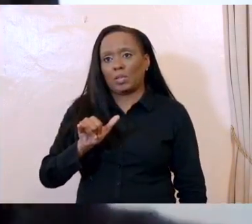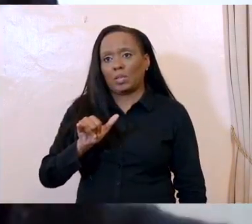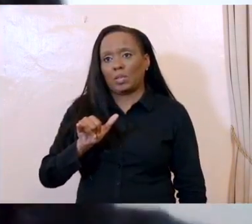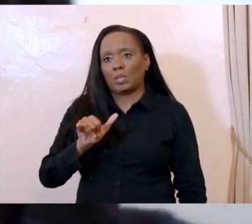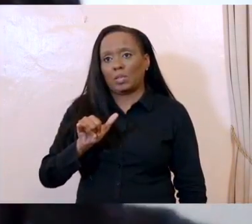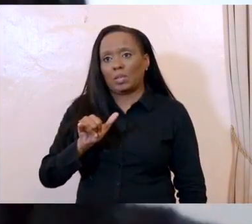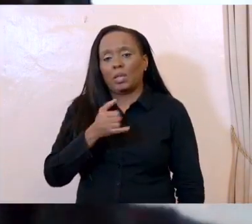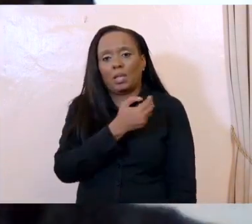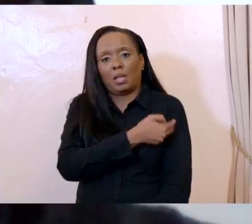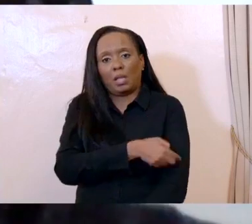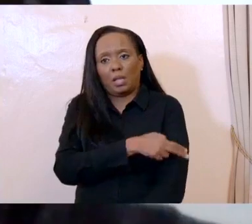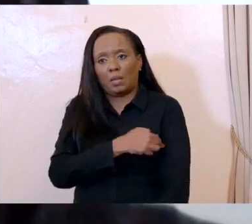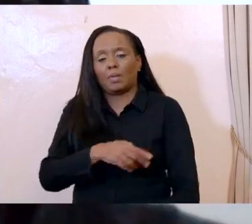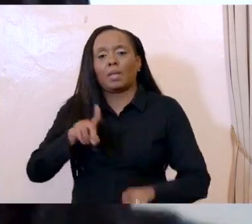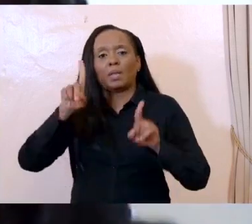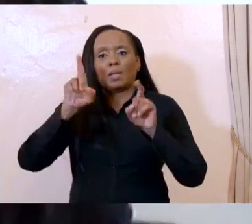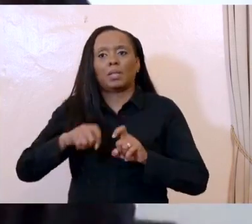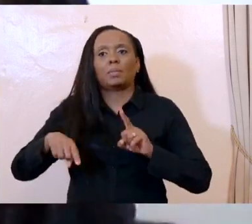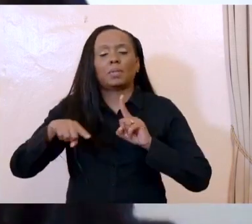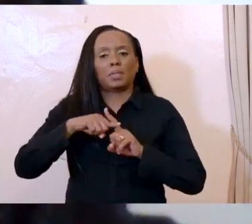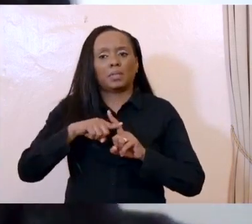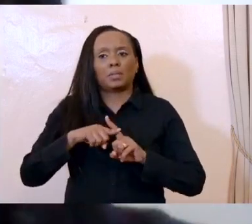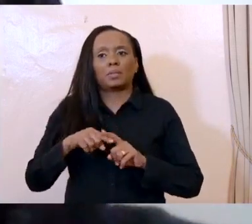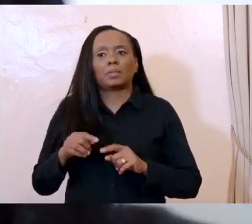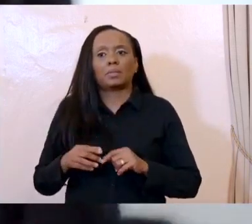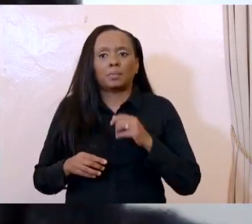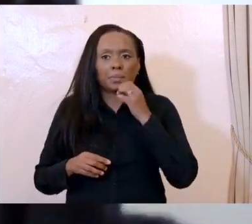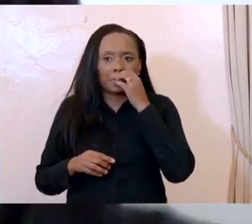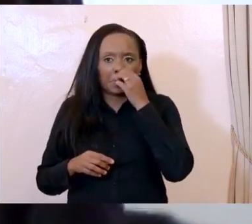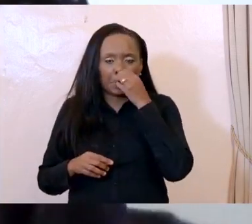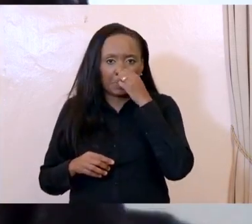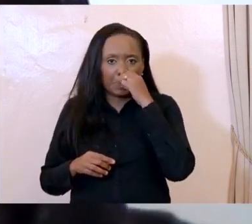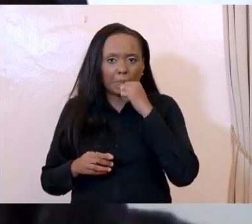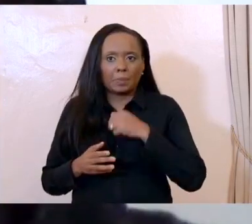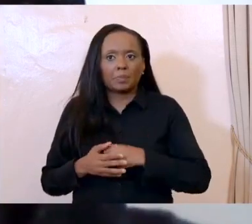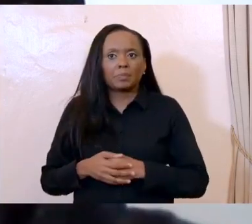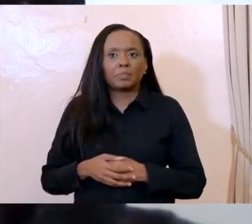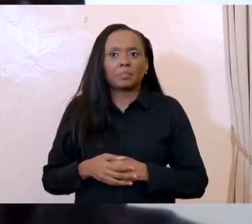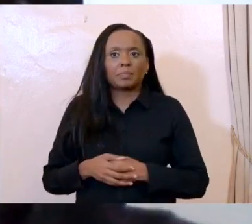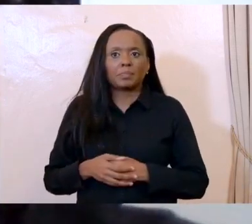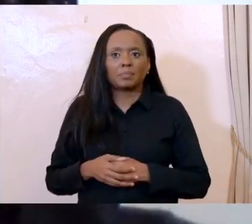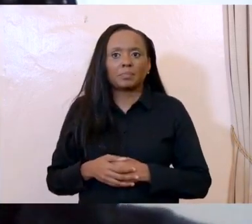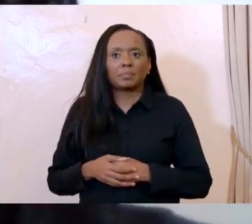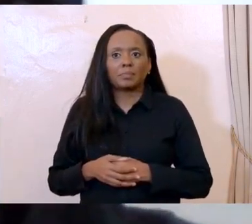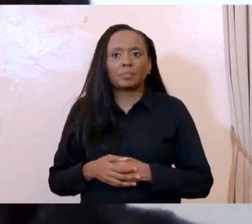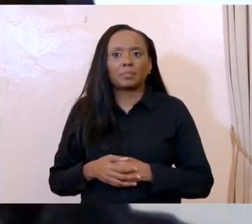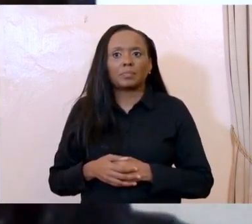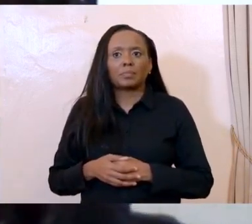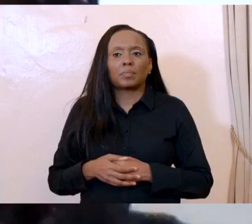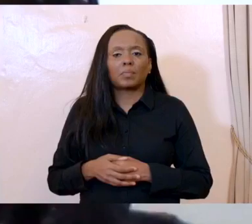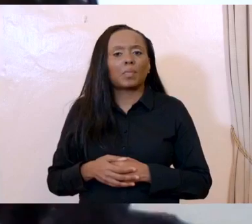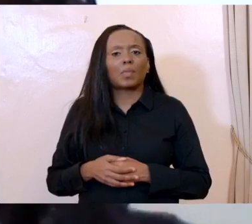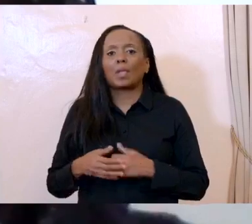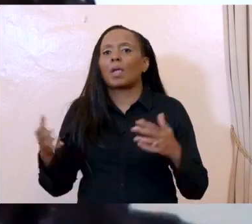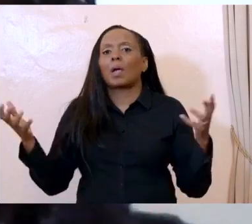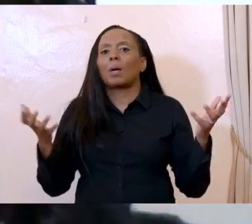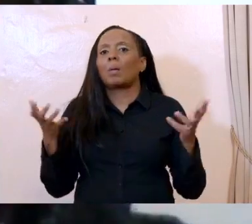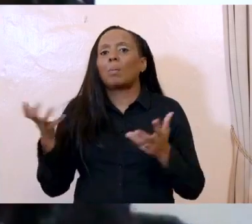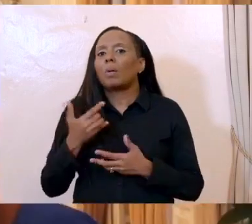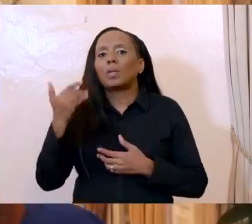has tested positive for COVID. What can you say about that, including the implications for the rest of the staff?